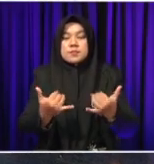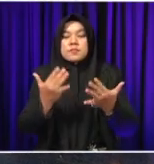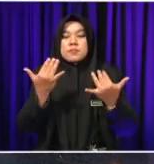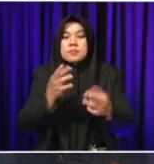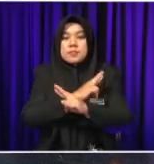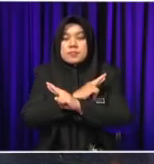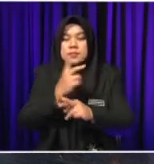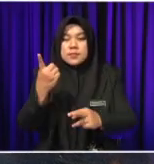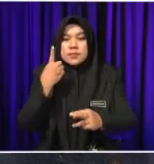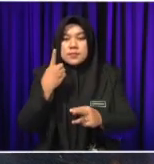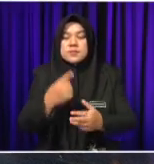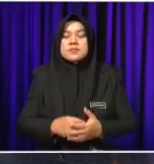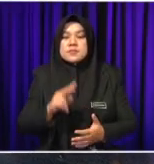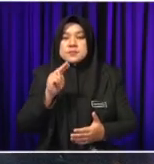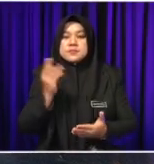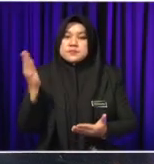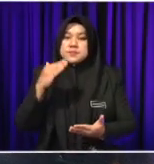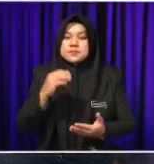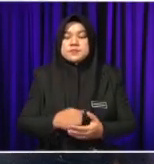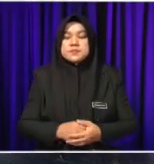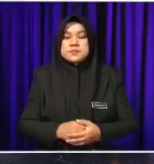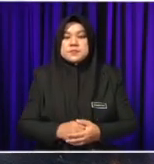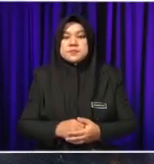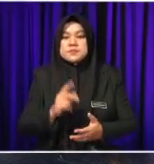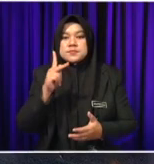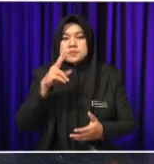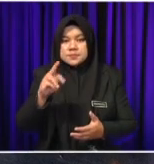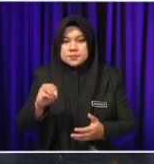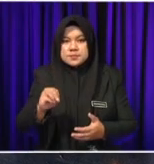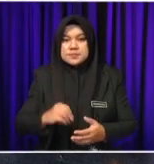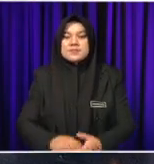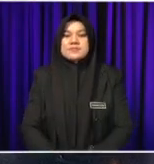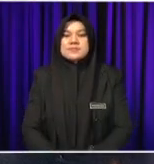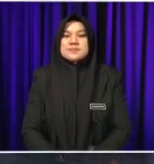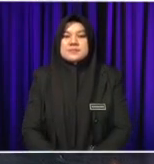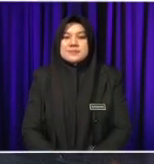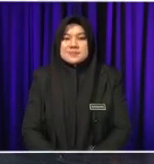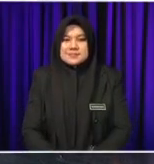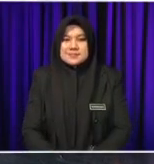as usual, and we'll be right back here on EduwebTV KPM. Press the buzzer, Shafika! Yay!